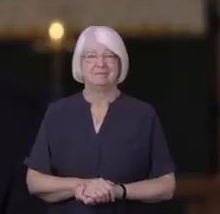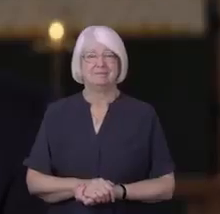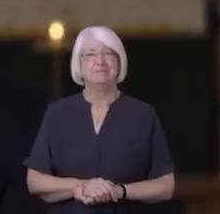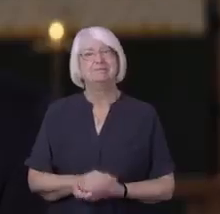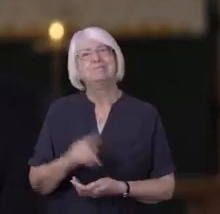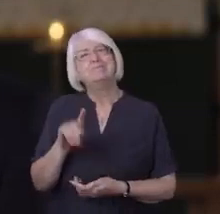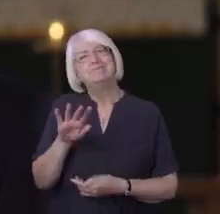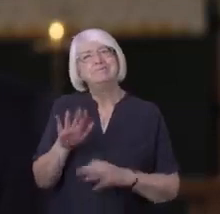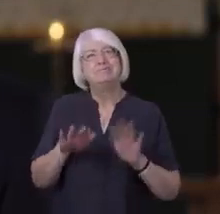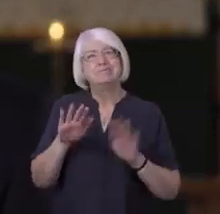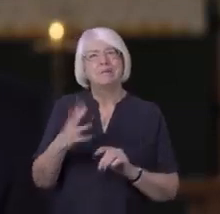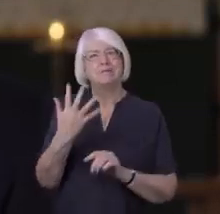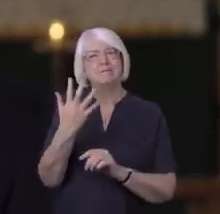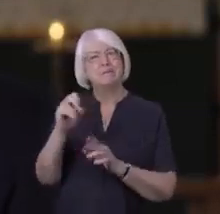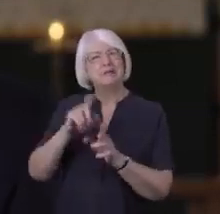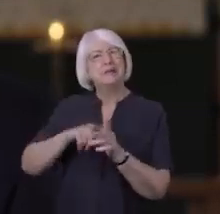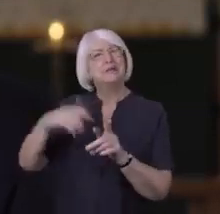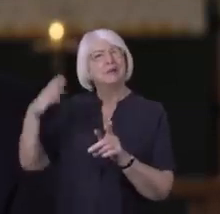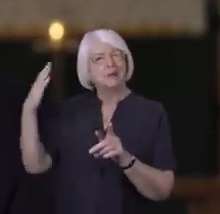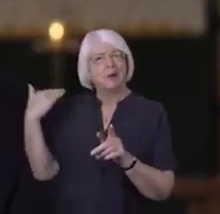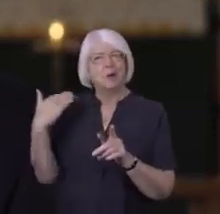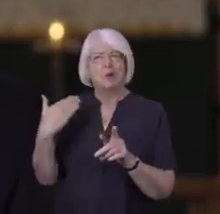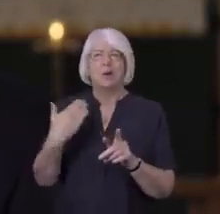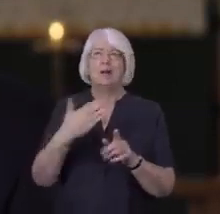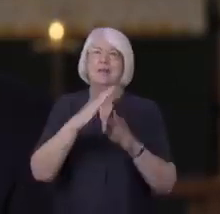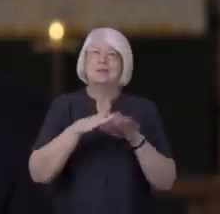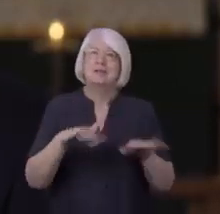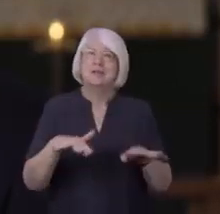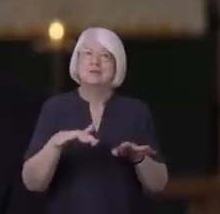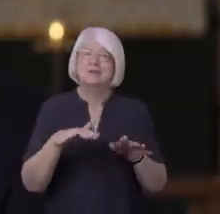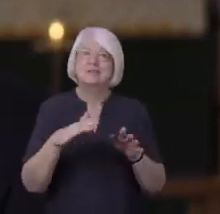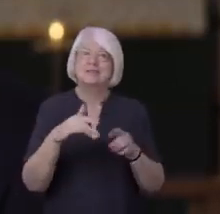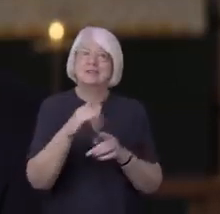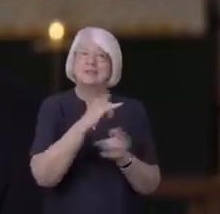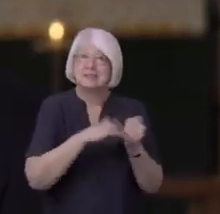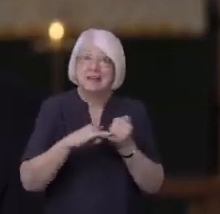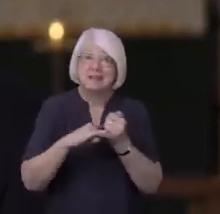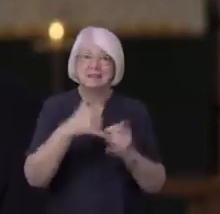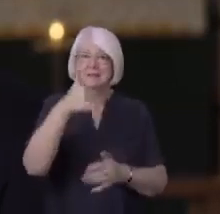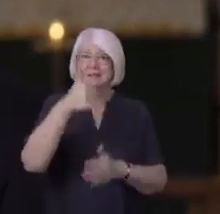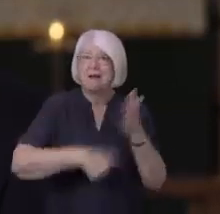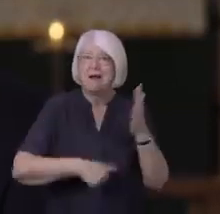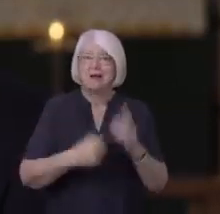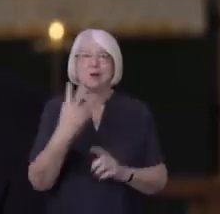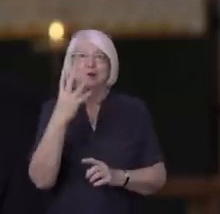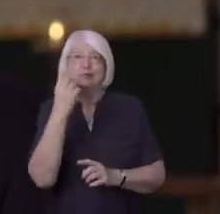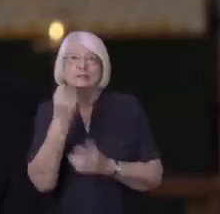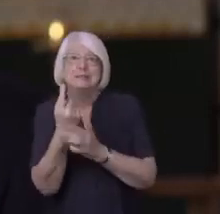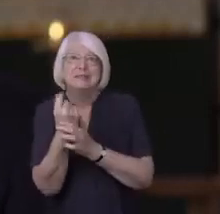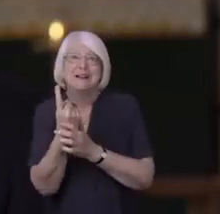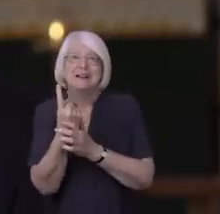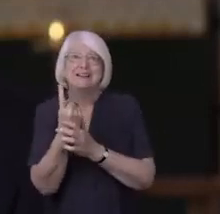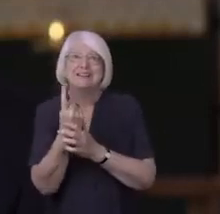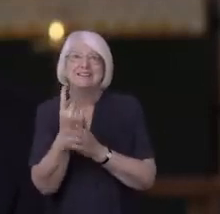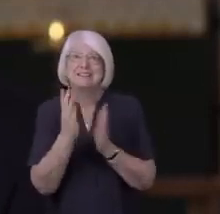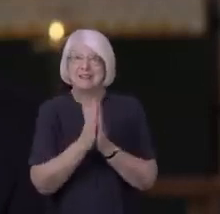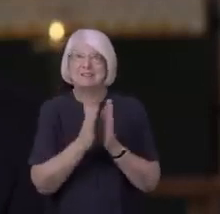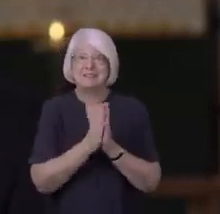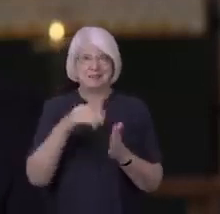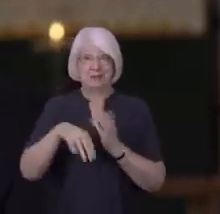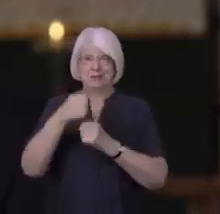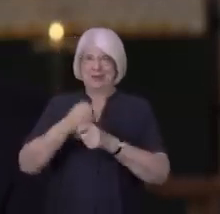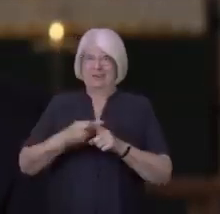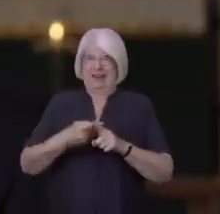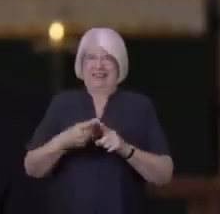Just over 50 years ago, the Children's Society introduced Christingle services to the Church of England. For over 50 years, in services around the